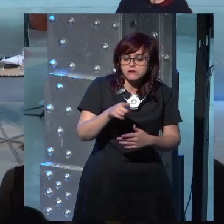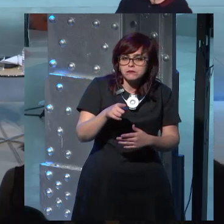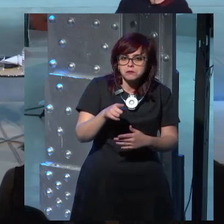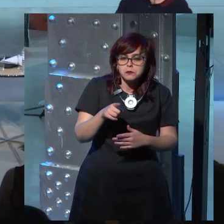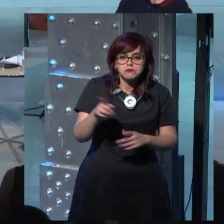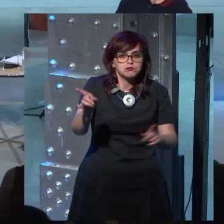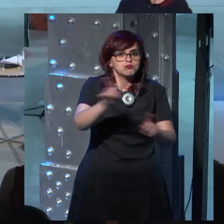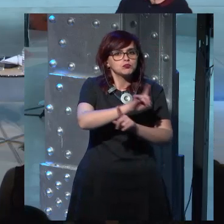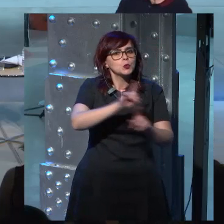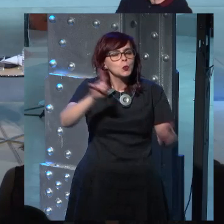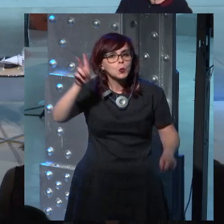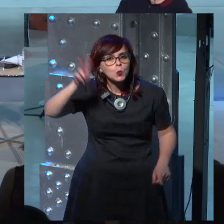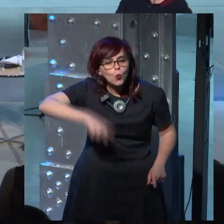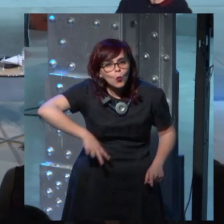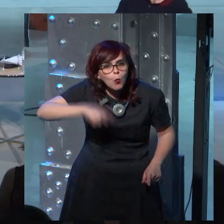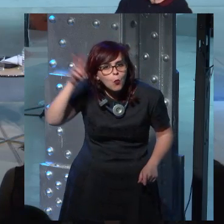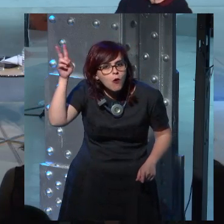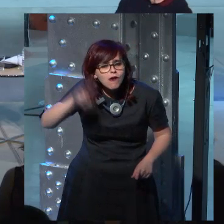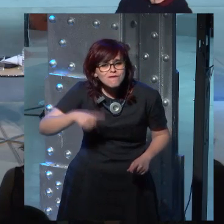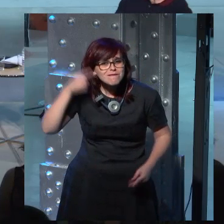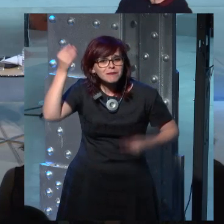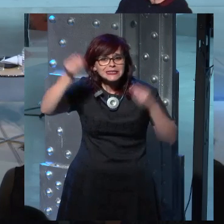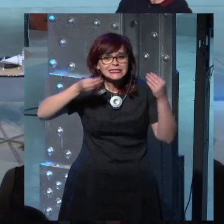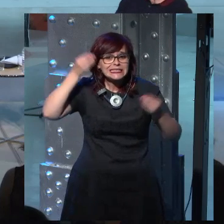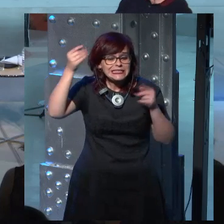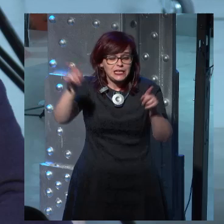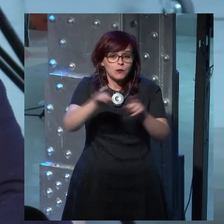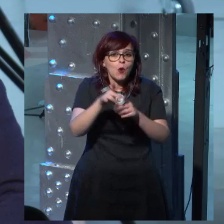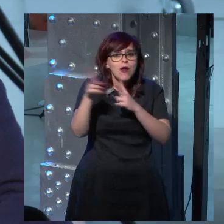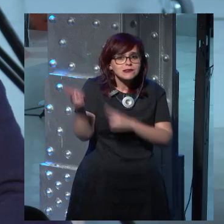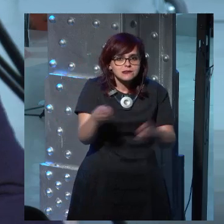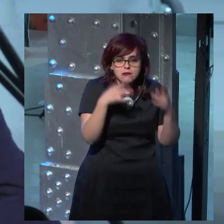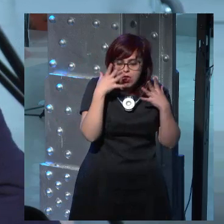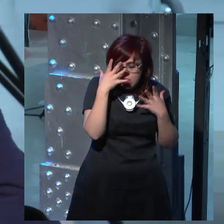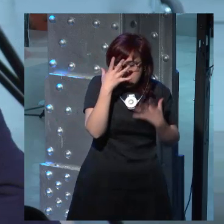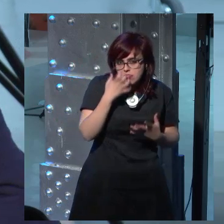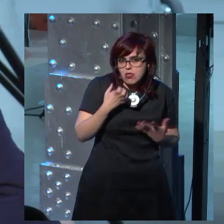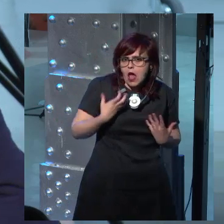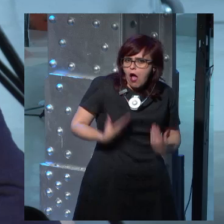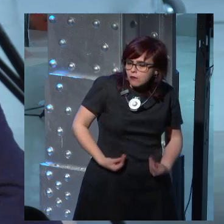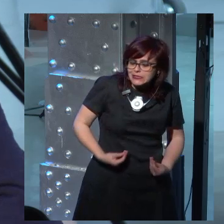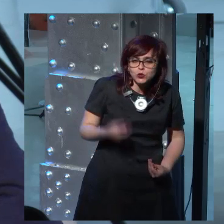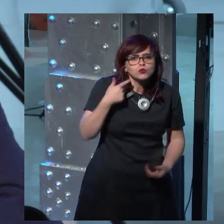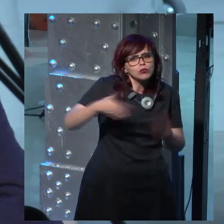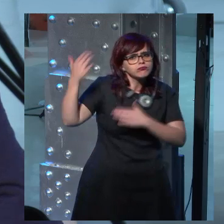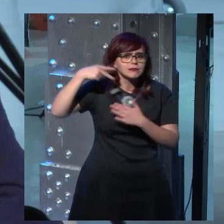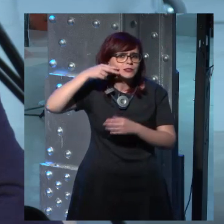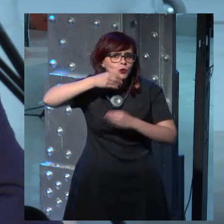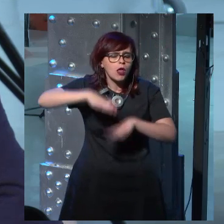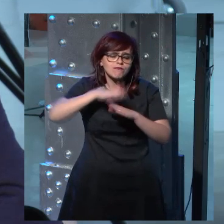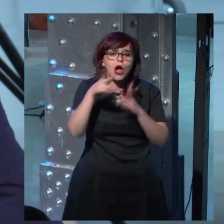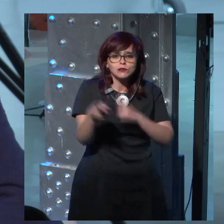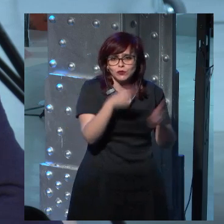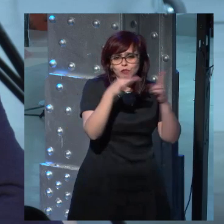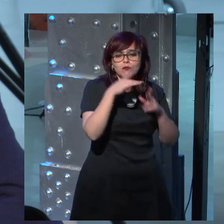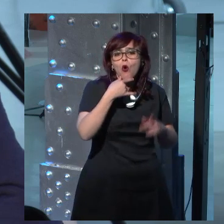I would be in a drama, no. I did comedy, sketch comedy, and wrote comedy,